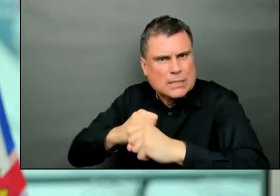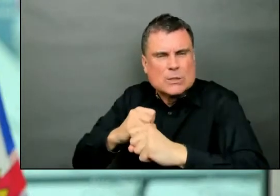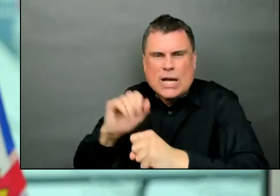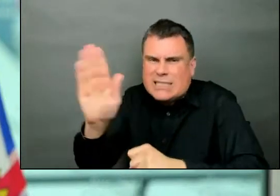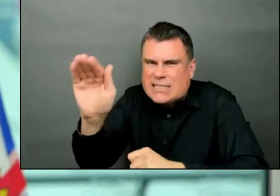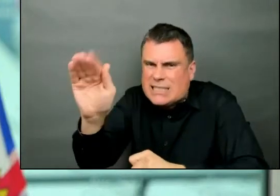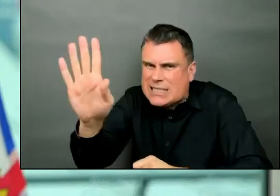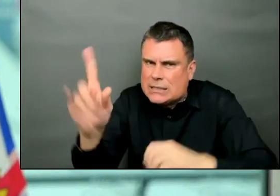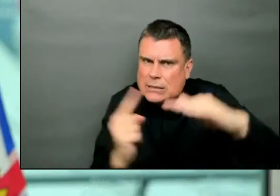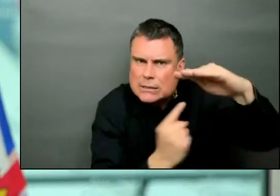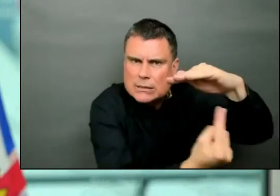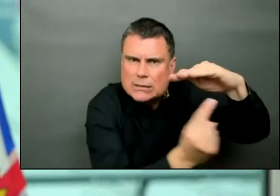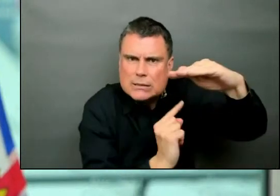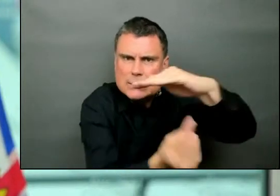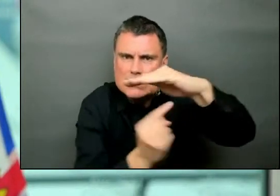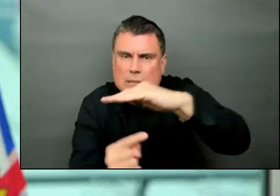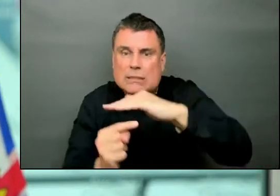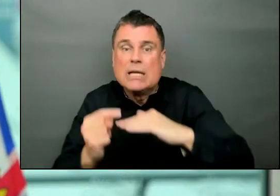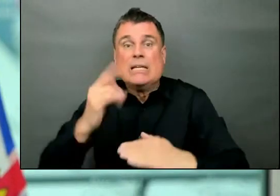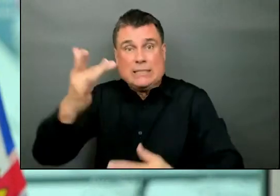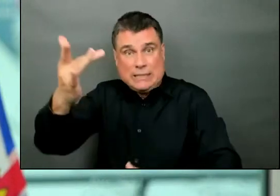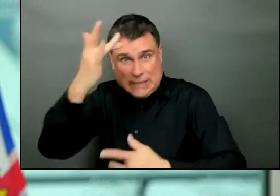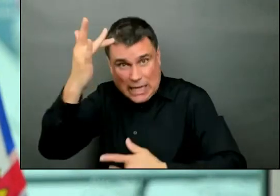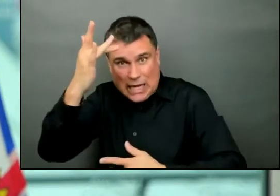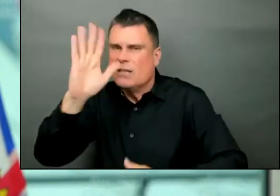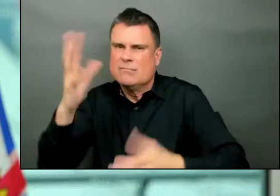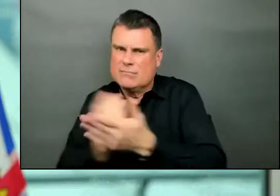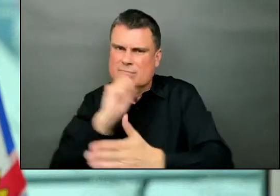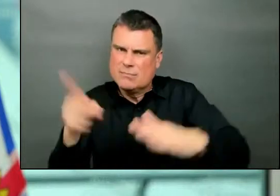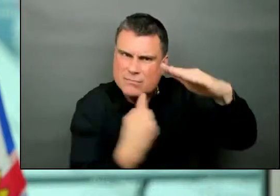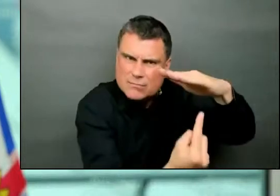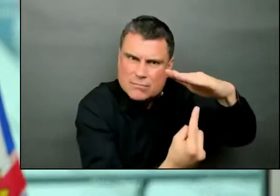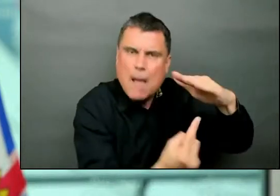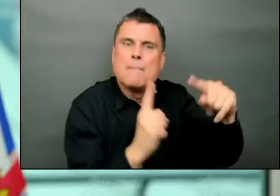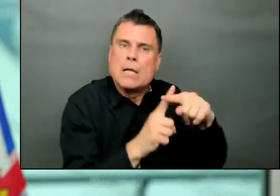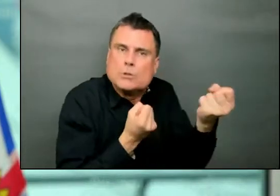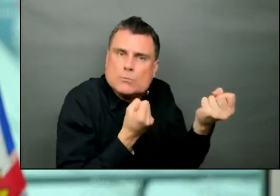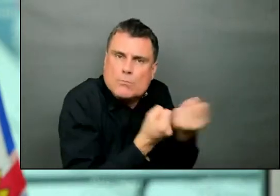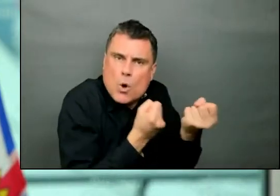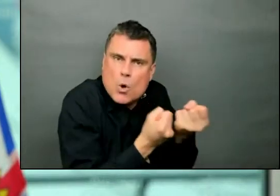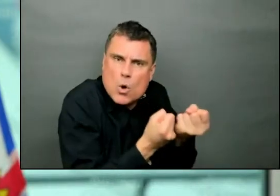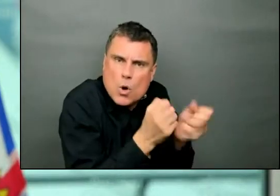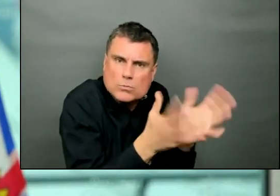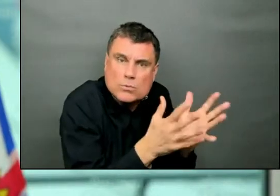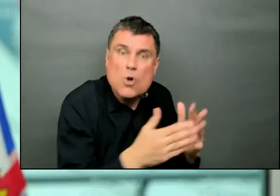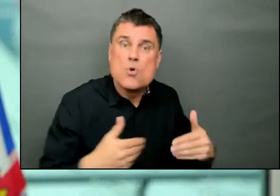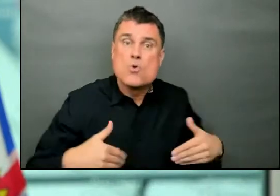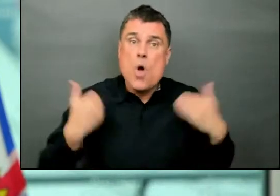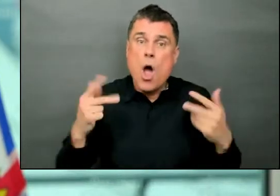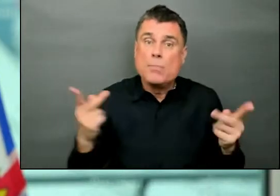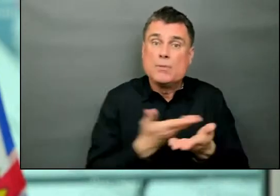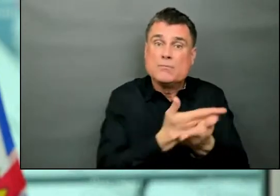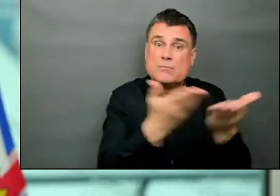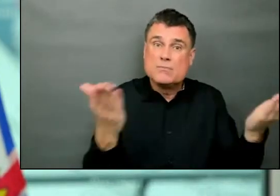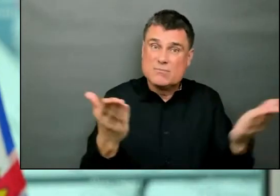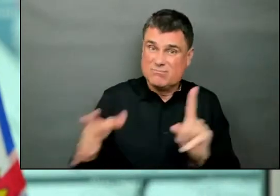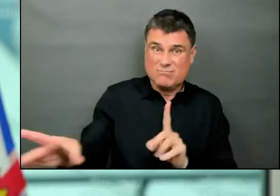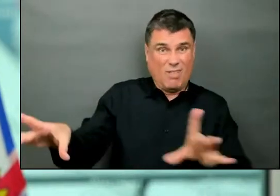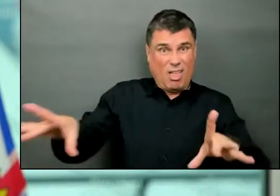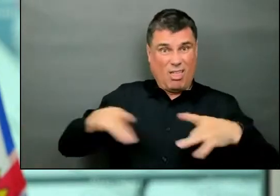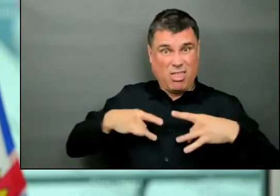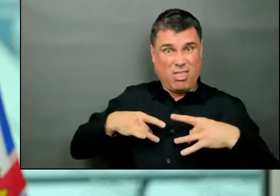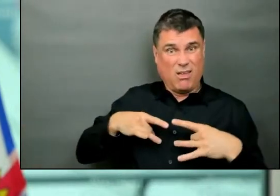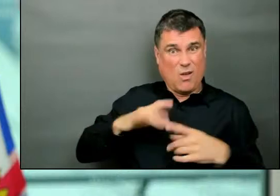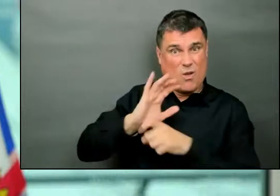needs as well if they get infected. Even young people can have severe illness, particularly if you have other